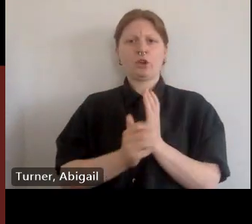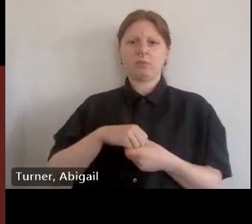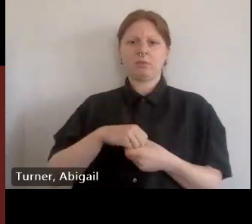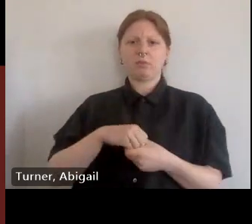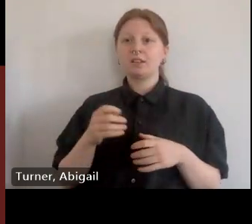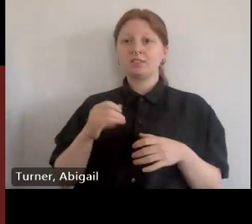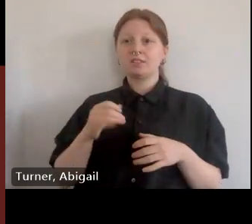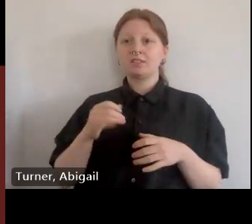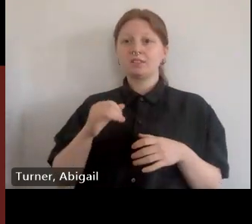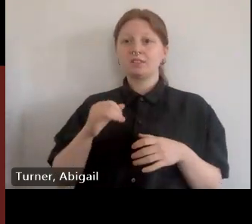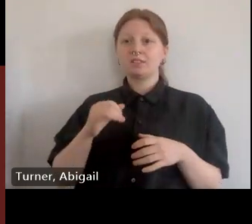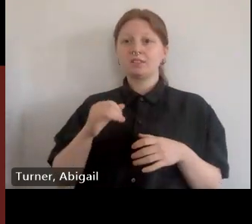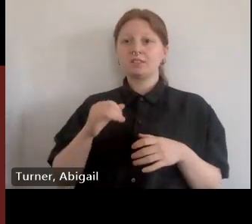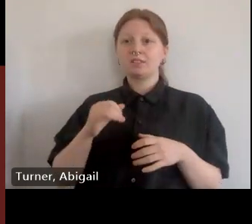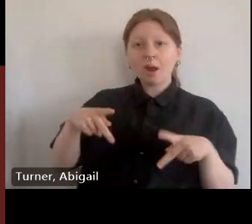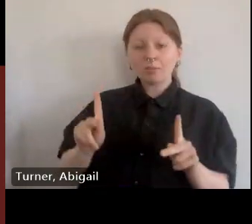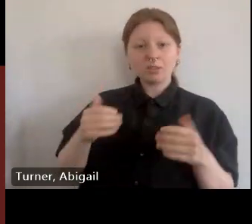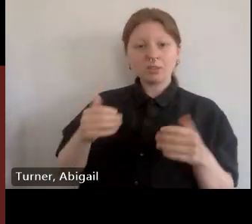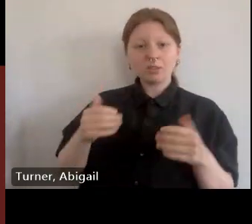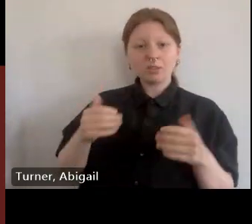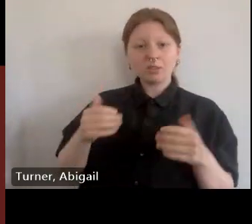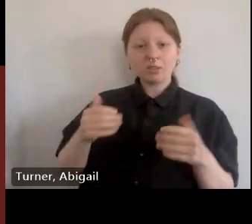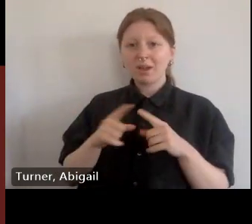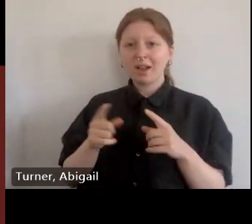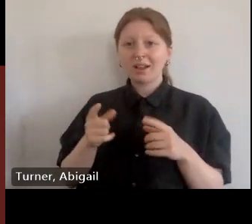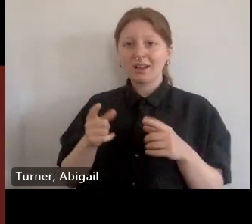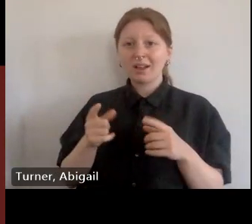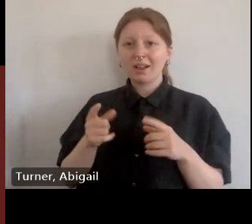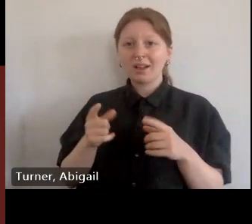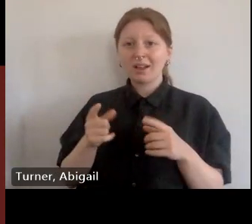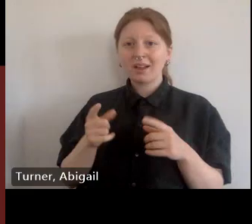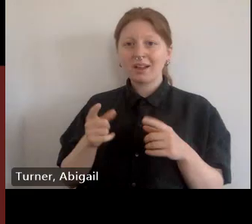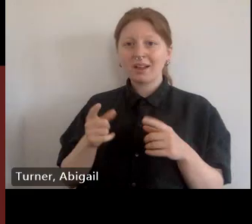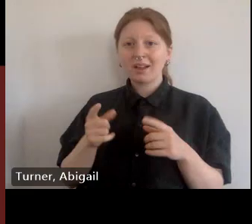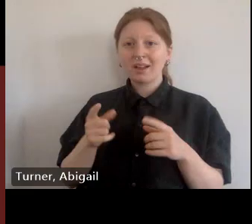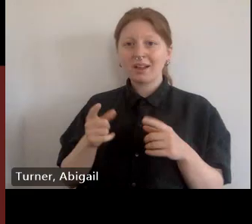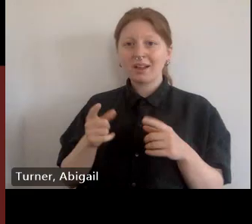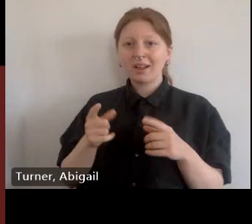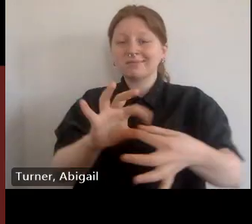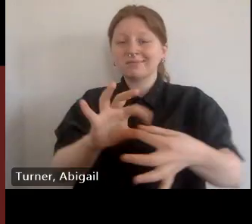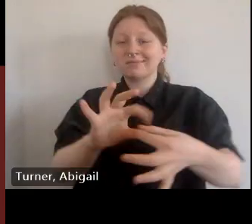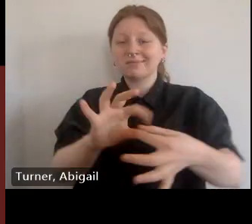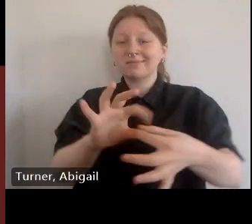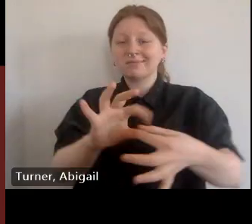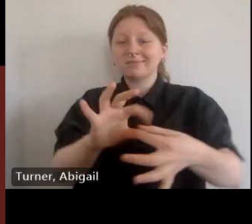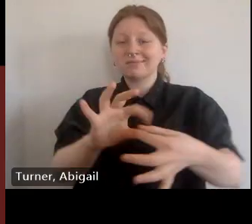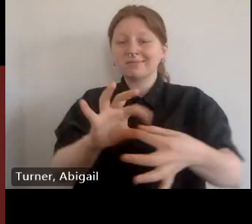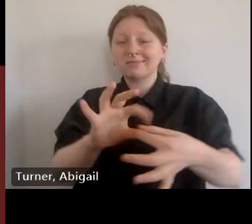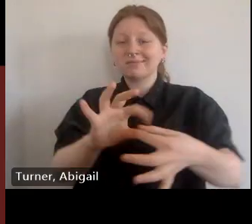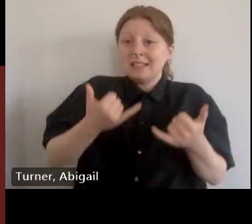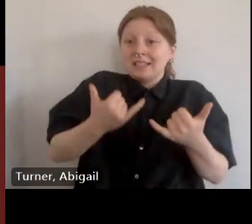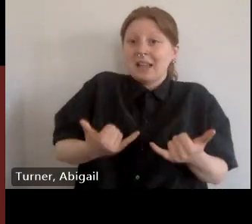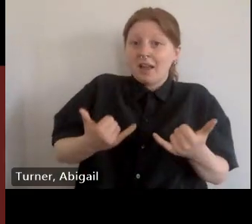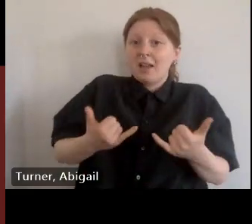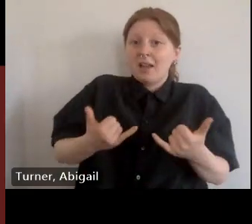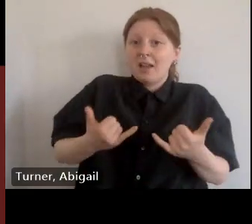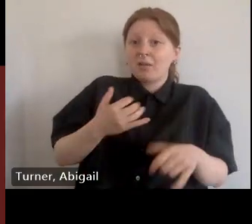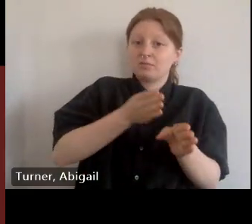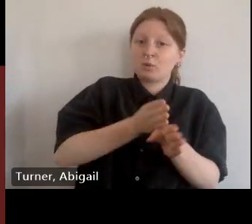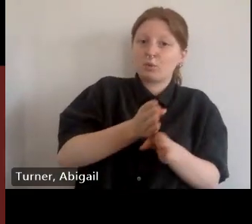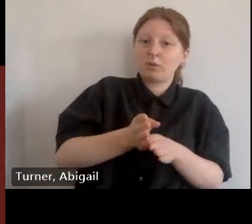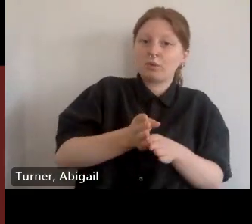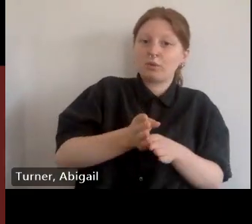know anyone in the right spaces. And so I feel like currently my career has taken off because I've sought mentors and I've